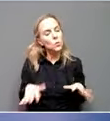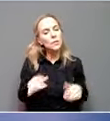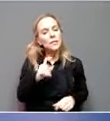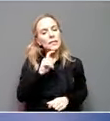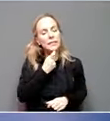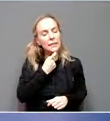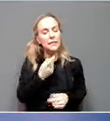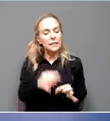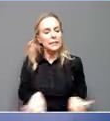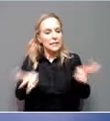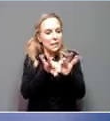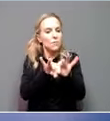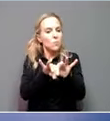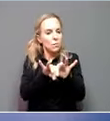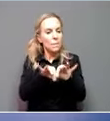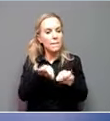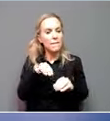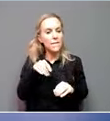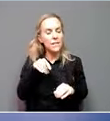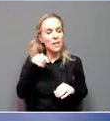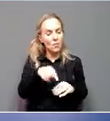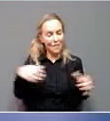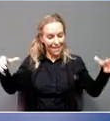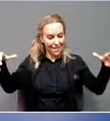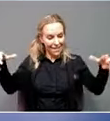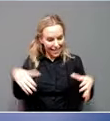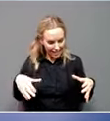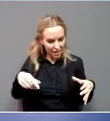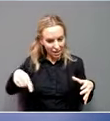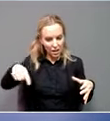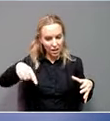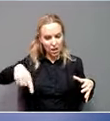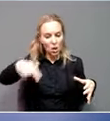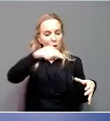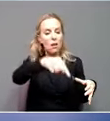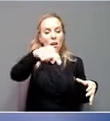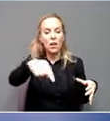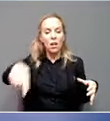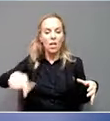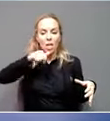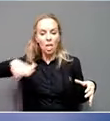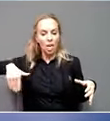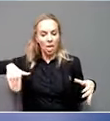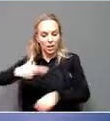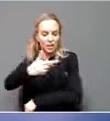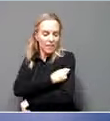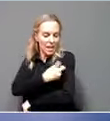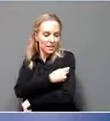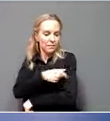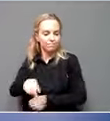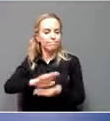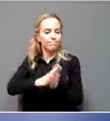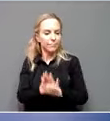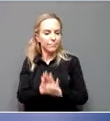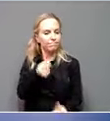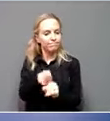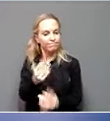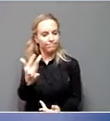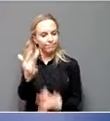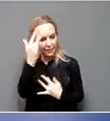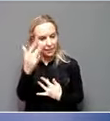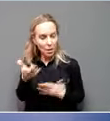unvaccinated individuals at your Thanksgiving dinner, it's more likely that they can get it. It's more likely that they have